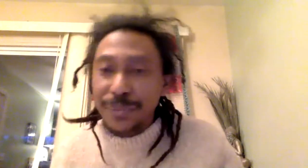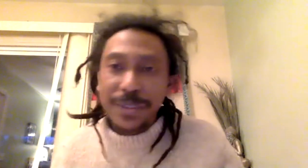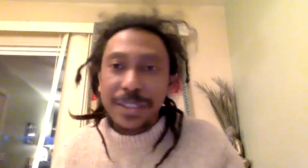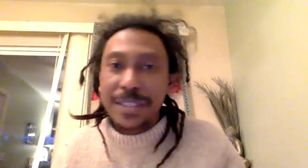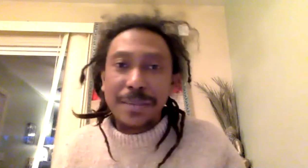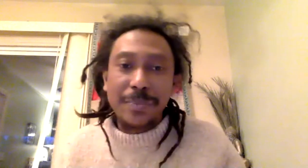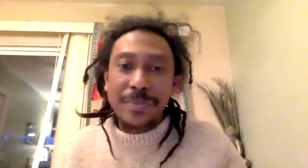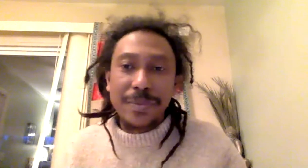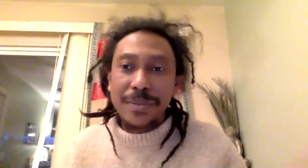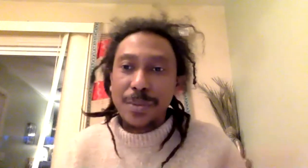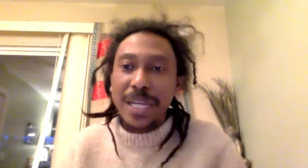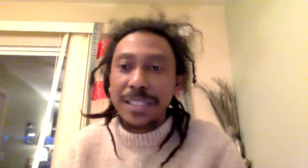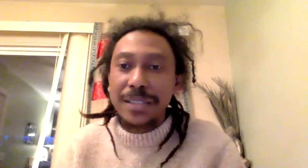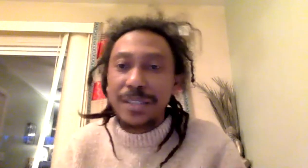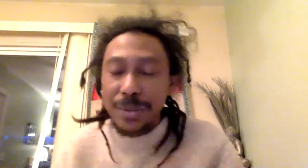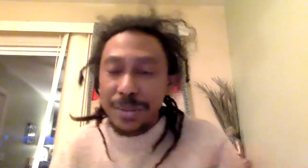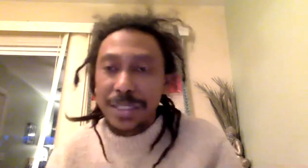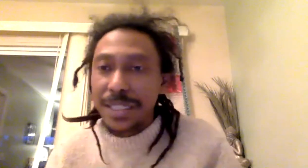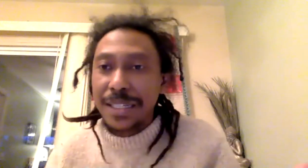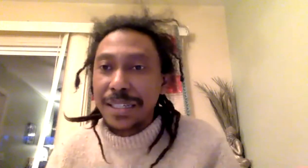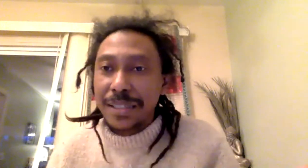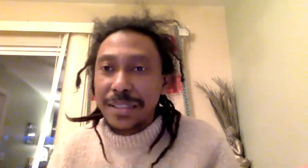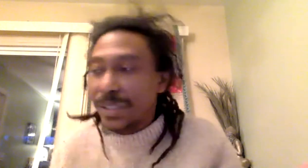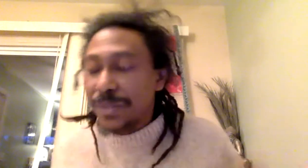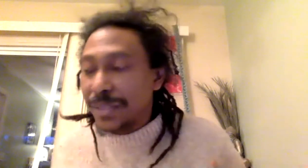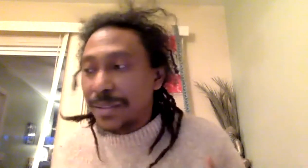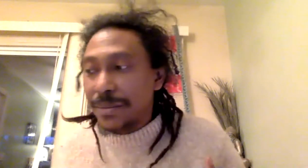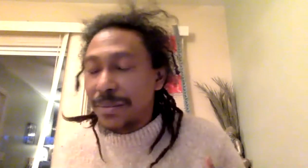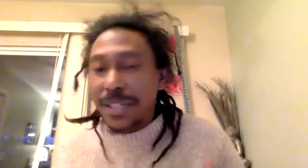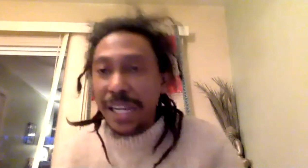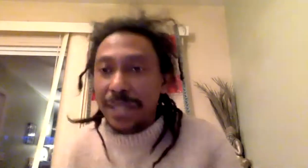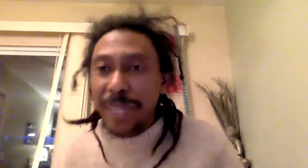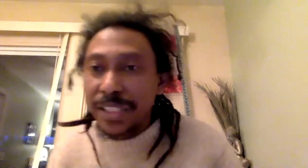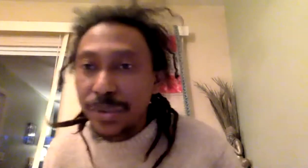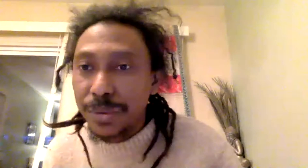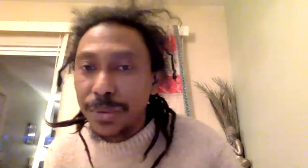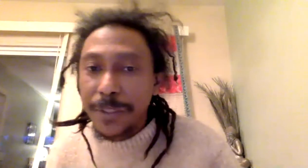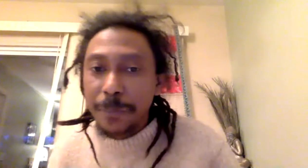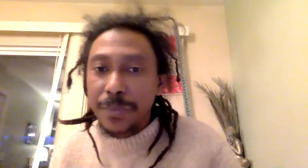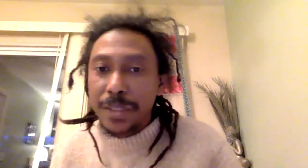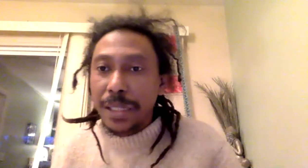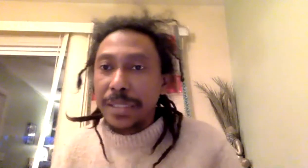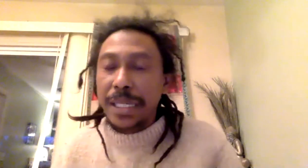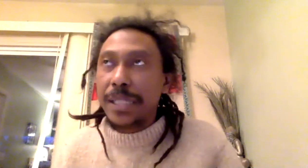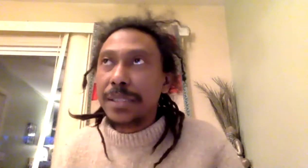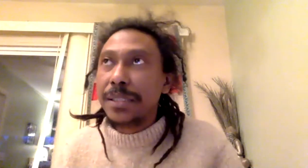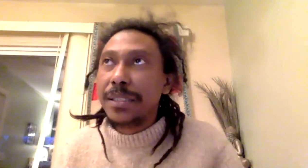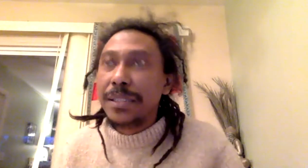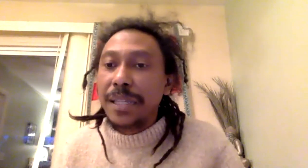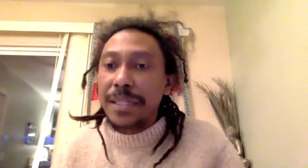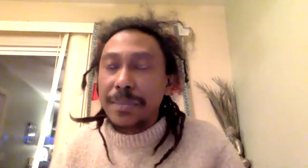if nobody knows, they don't care about you.